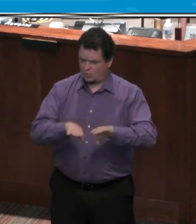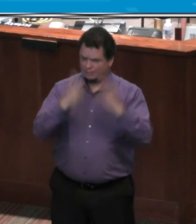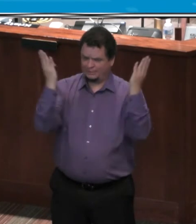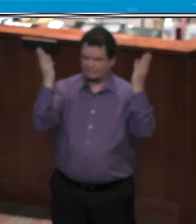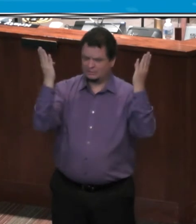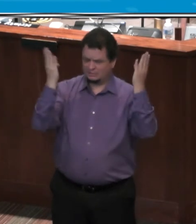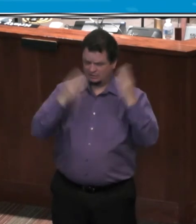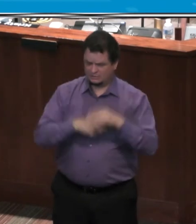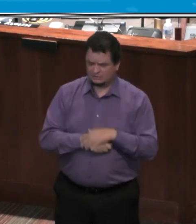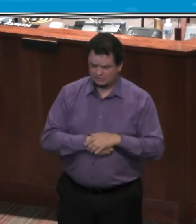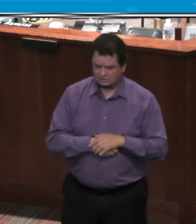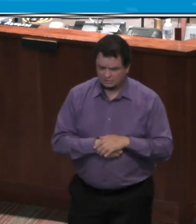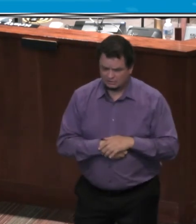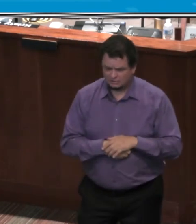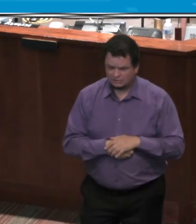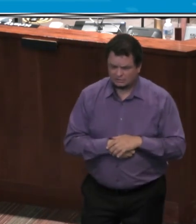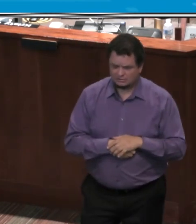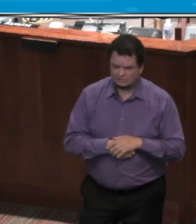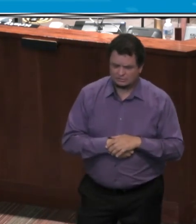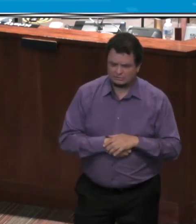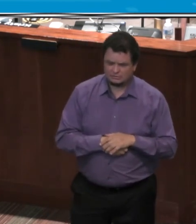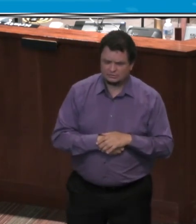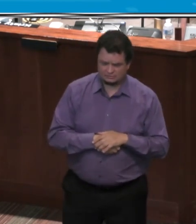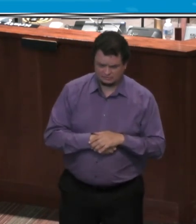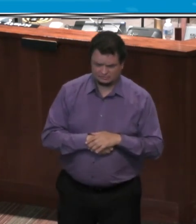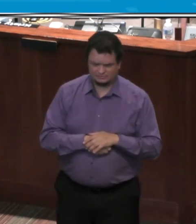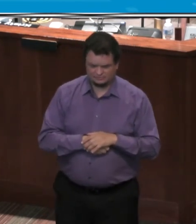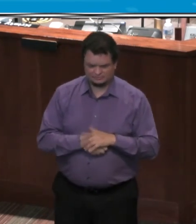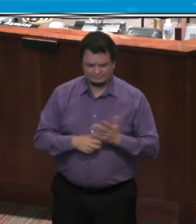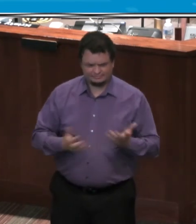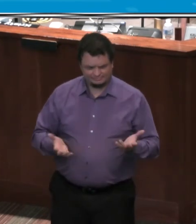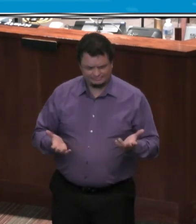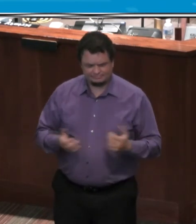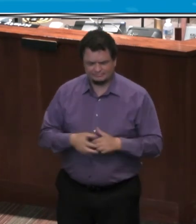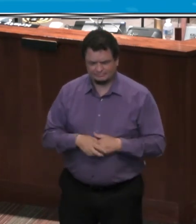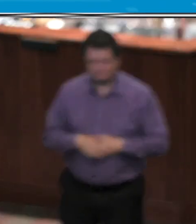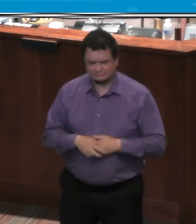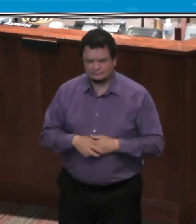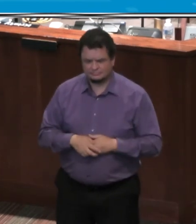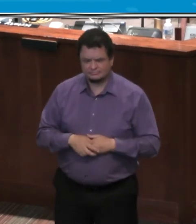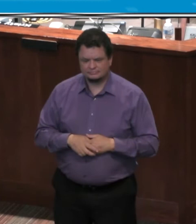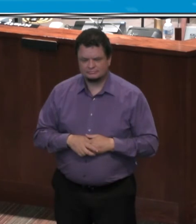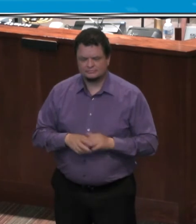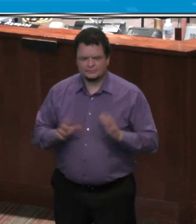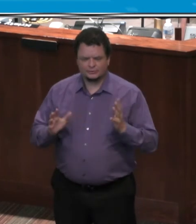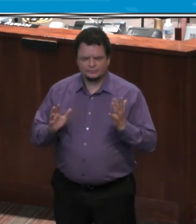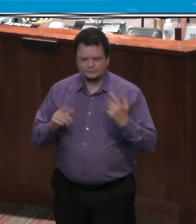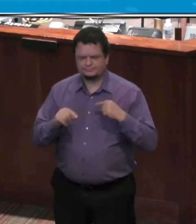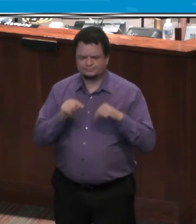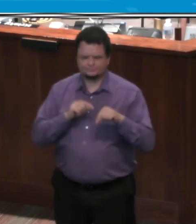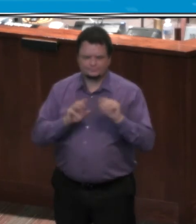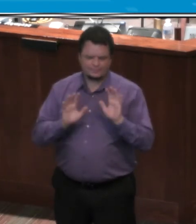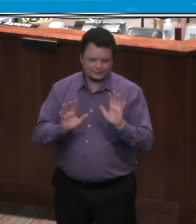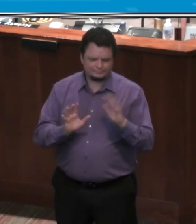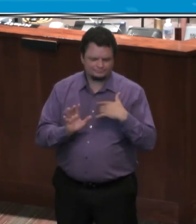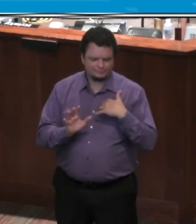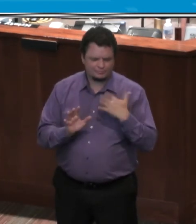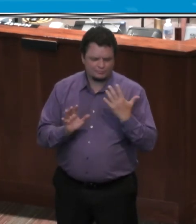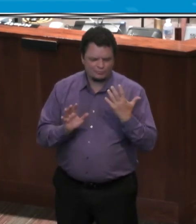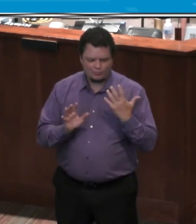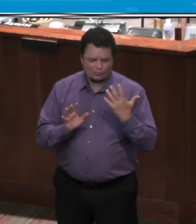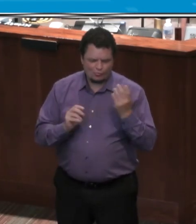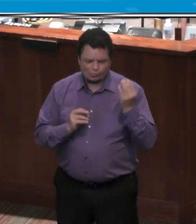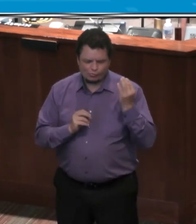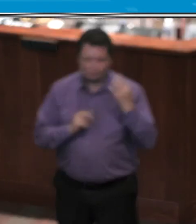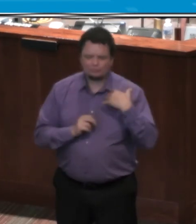K, and I have to say that the County Health Department walked hand in hand with us as we went through the flow charts of how to determine